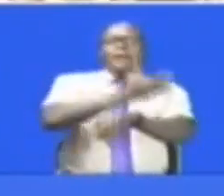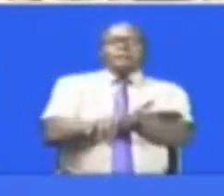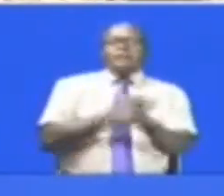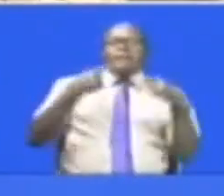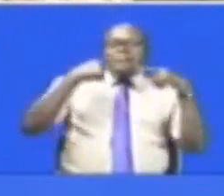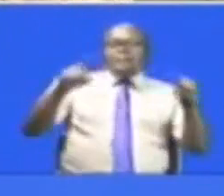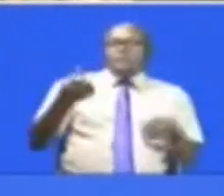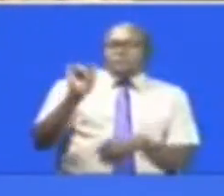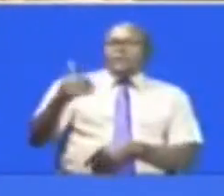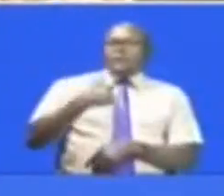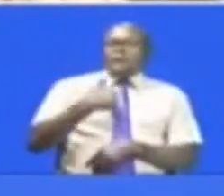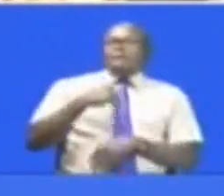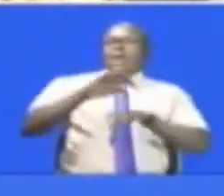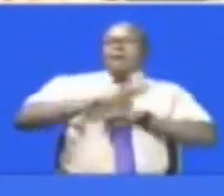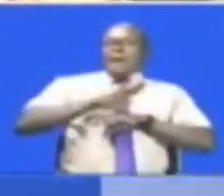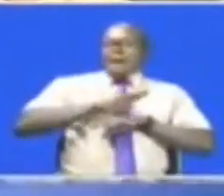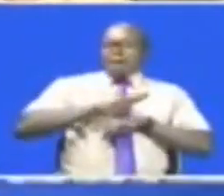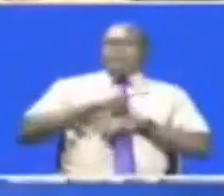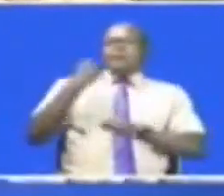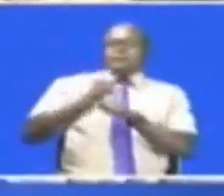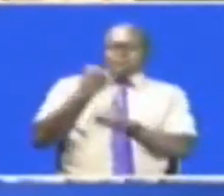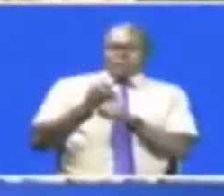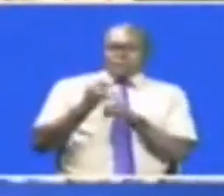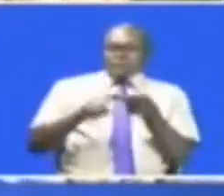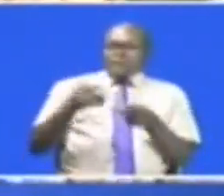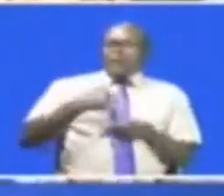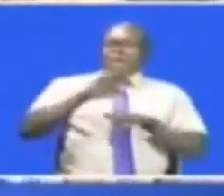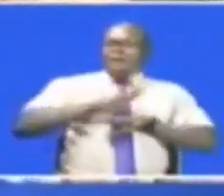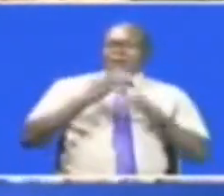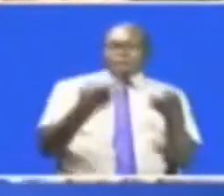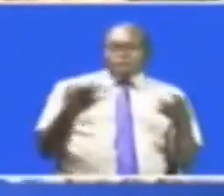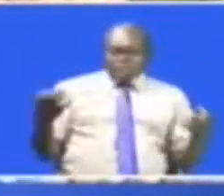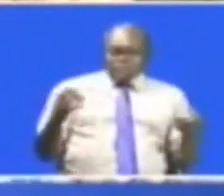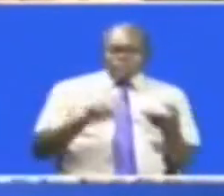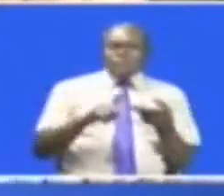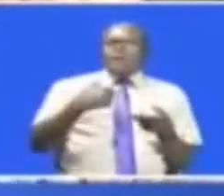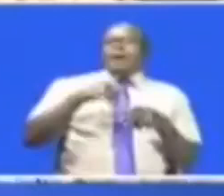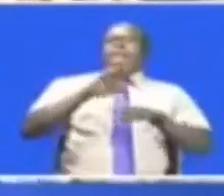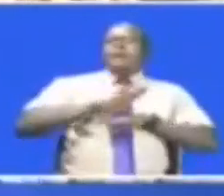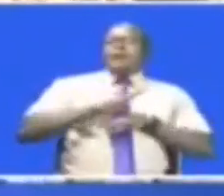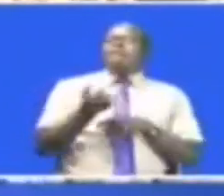so that we will have enough to ensure we have enough staffing, we have enough equipment,